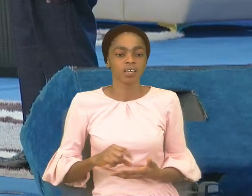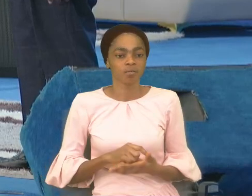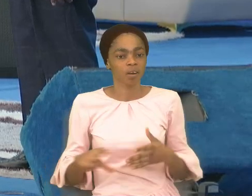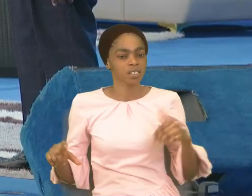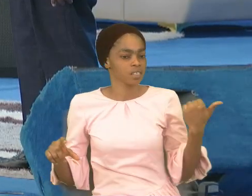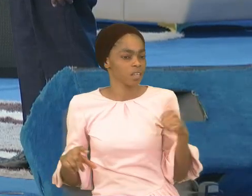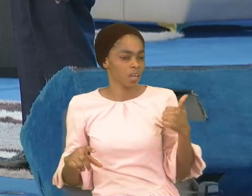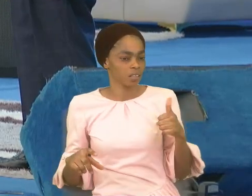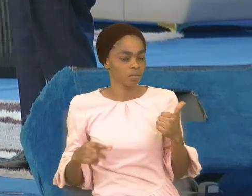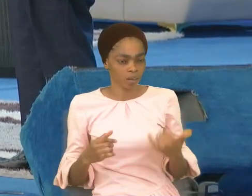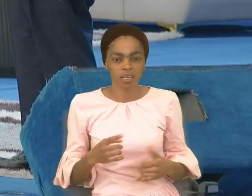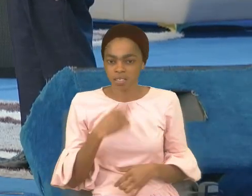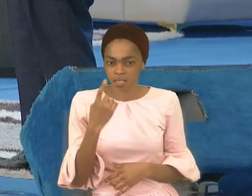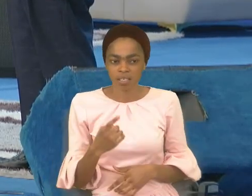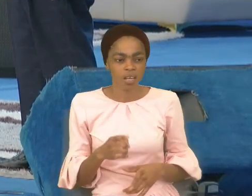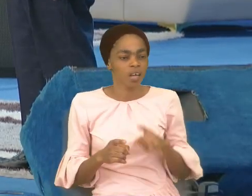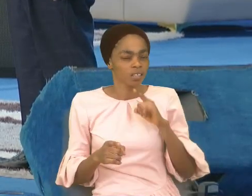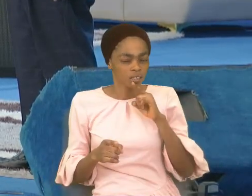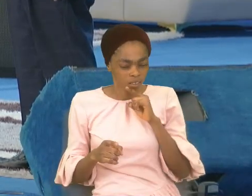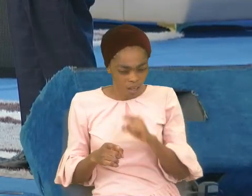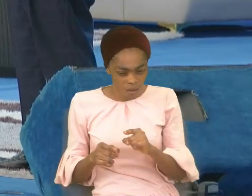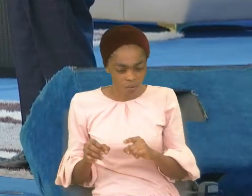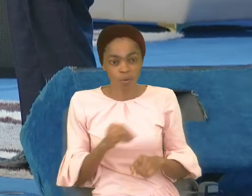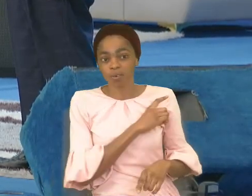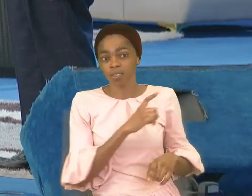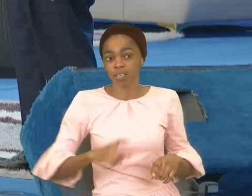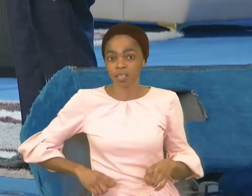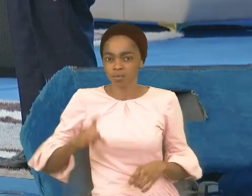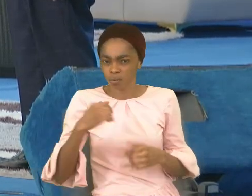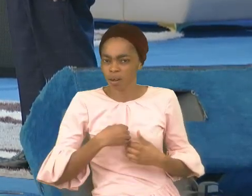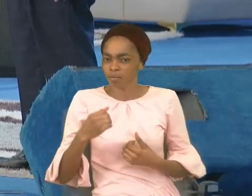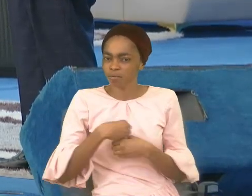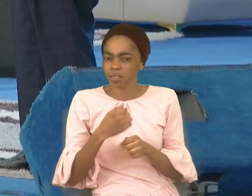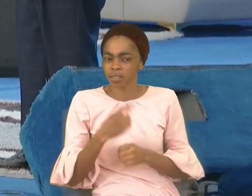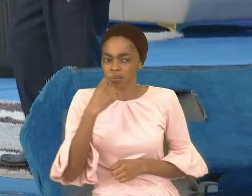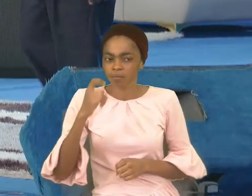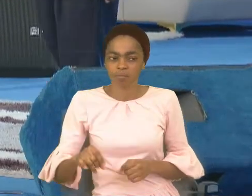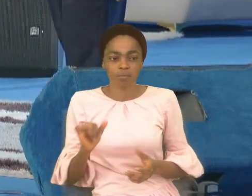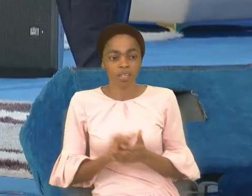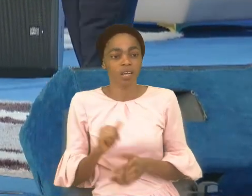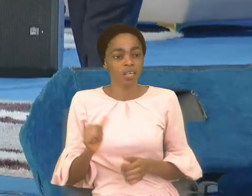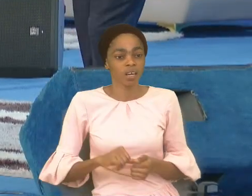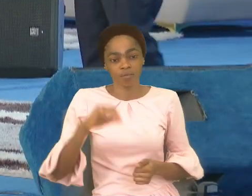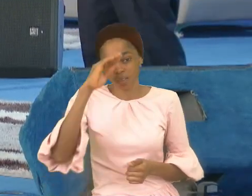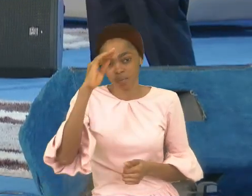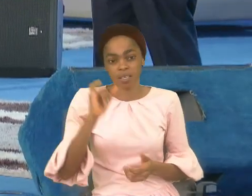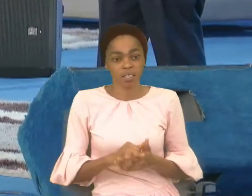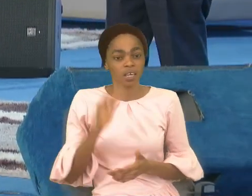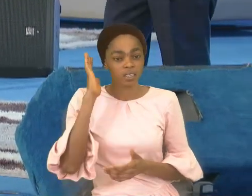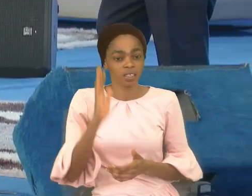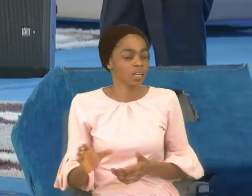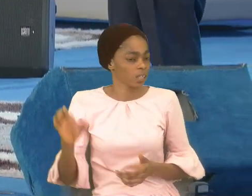a decree that every man that shall hear the sound of the